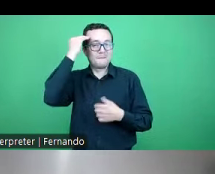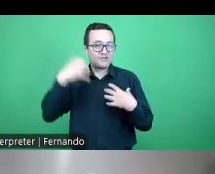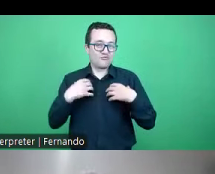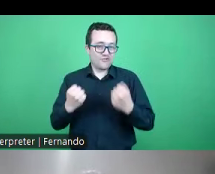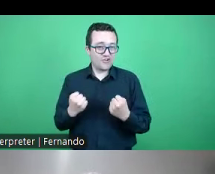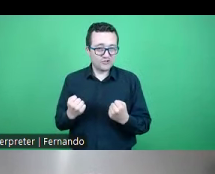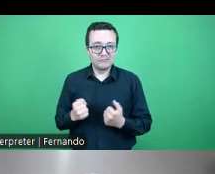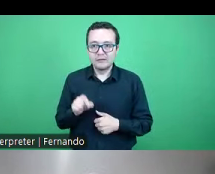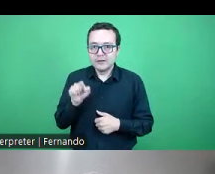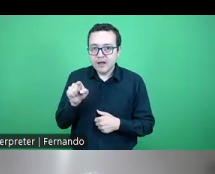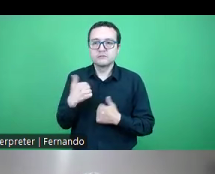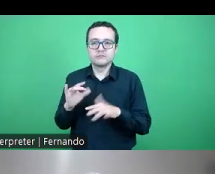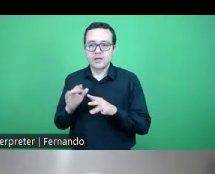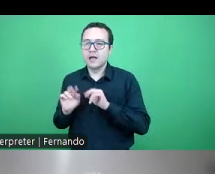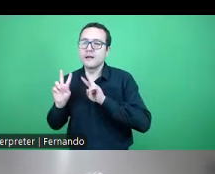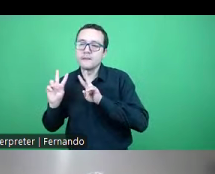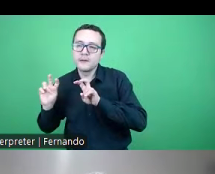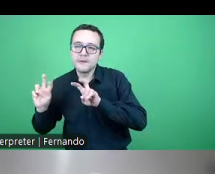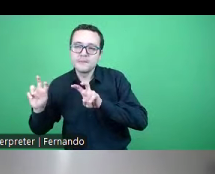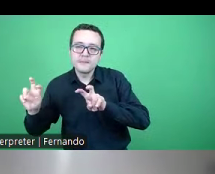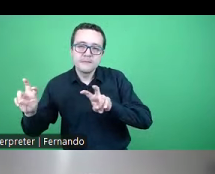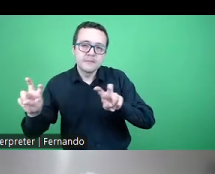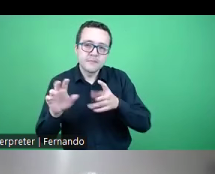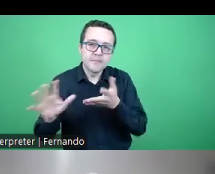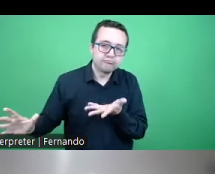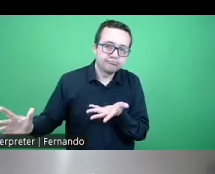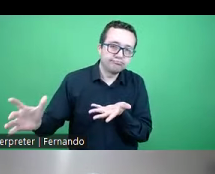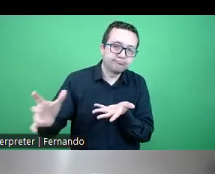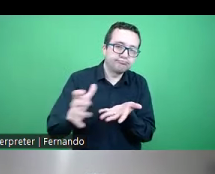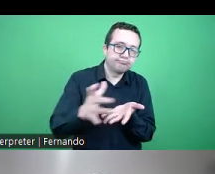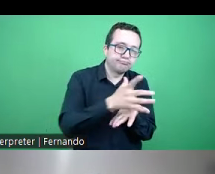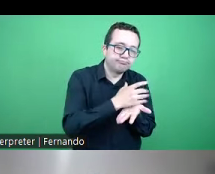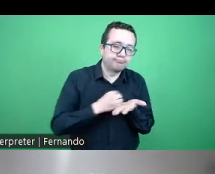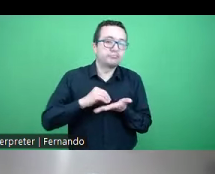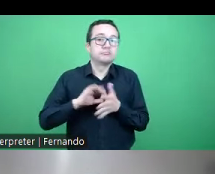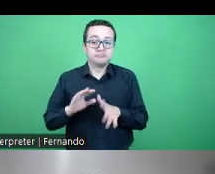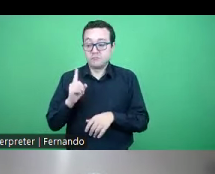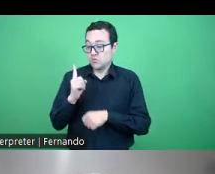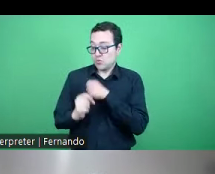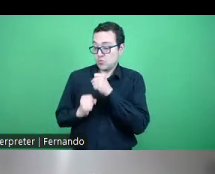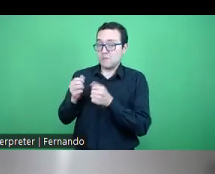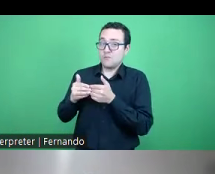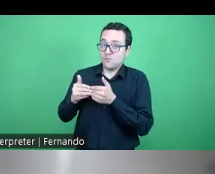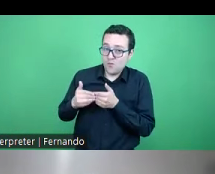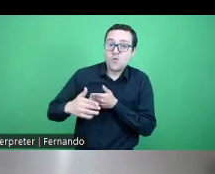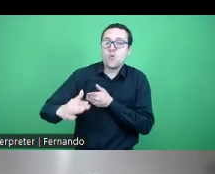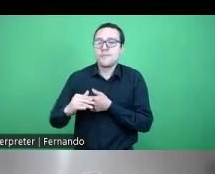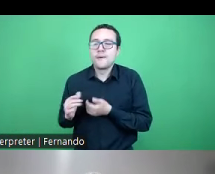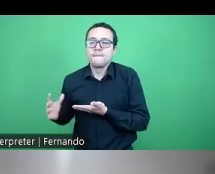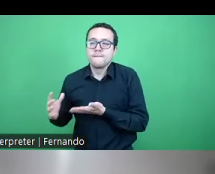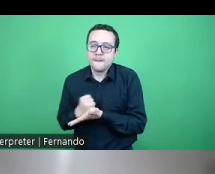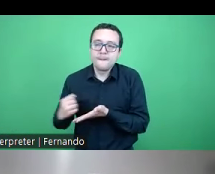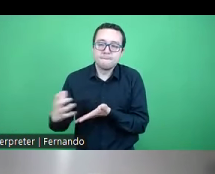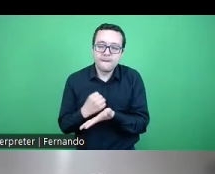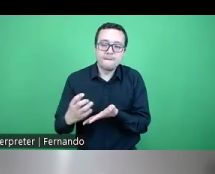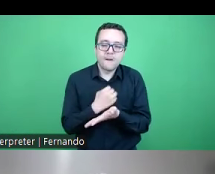undang-undang kami, if undang-undang we refer disabilitas, to our bahwa lebih law, dari the 6 law on bulan disability that we have in orang our tersebut countries, adalah if dapat someone mengalami gangguan suffer